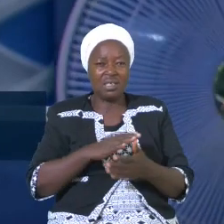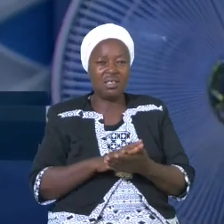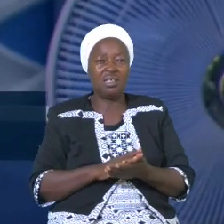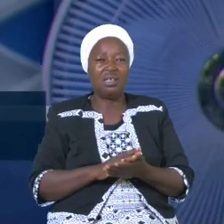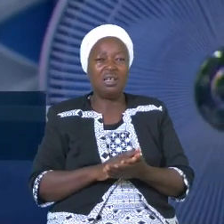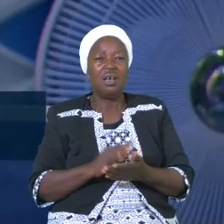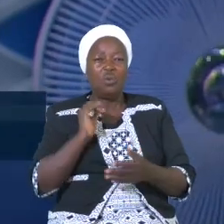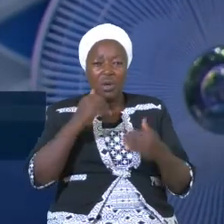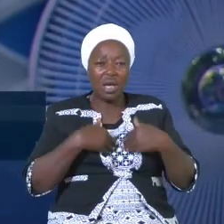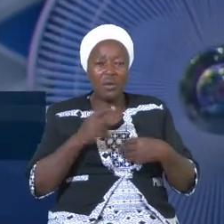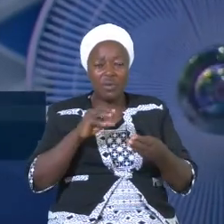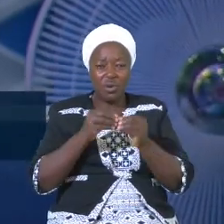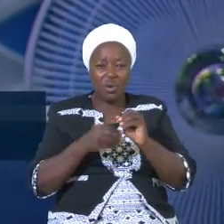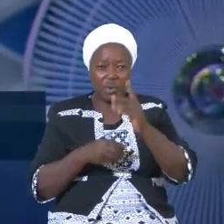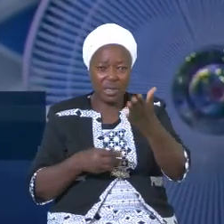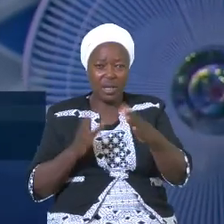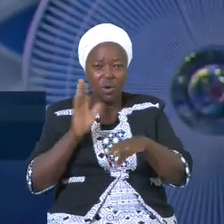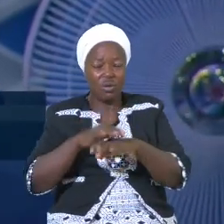again